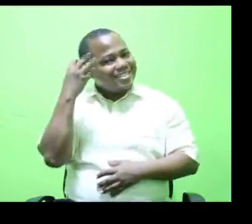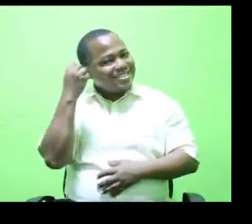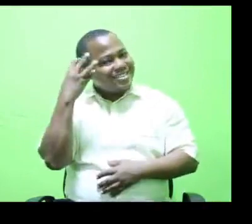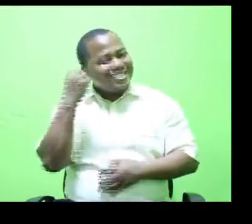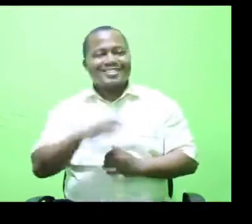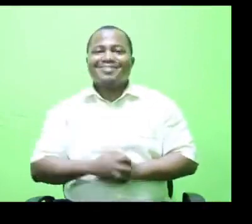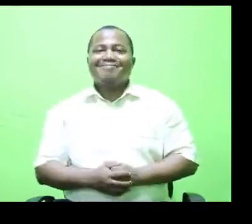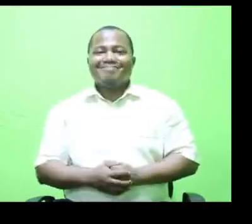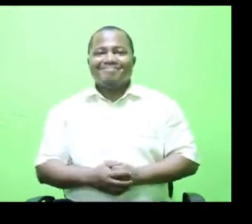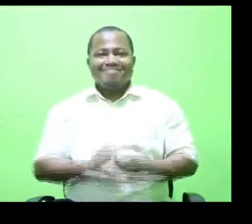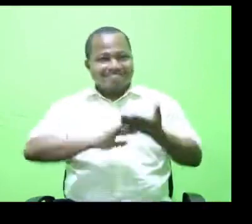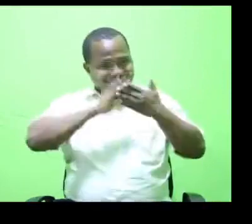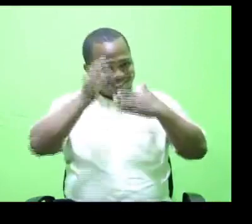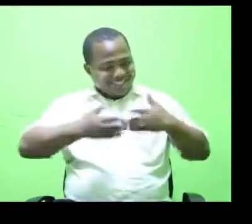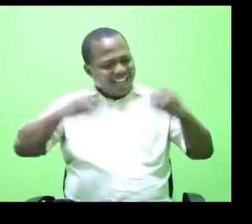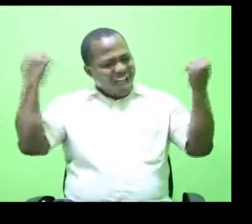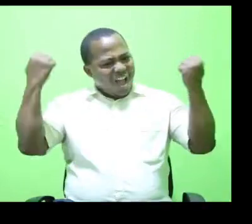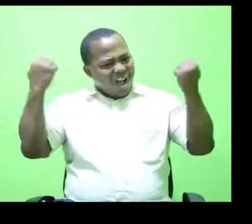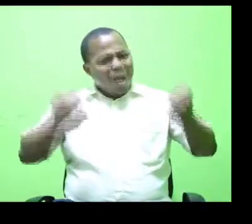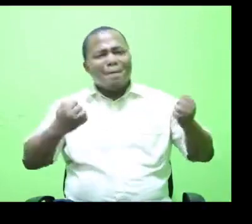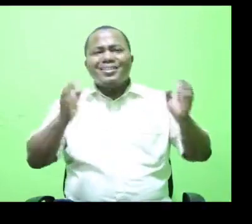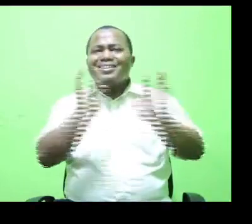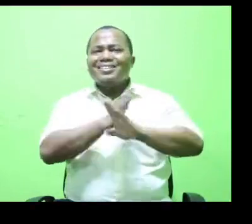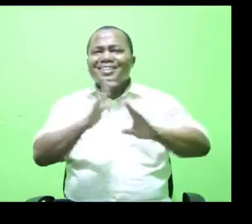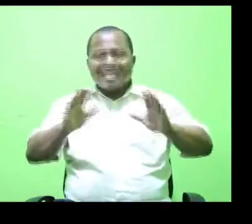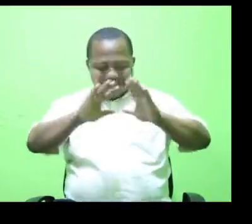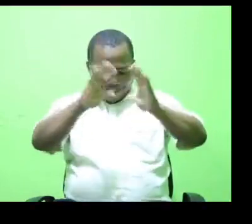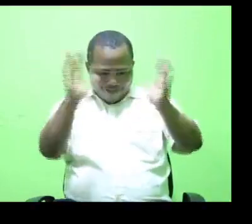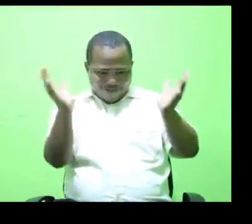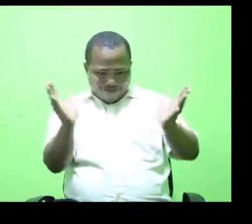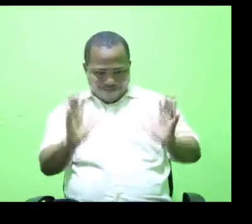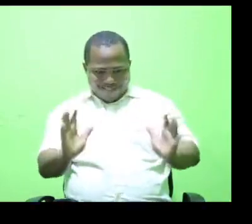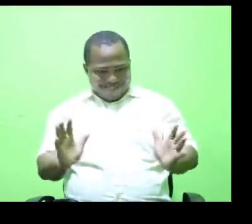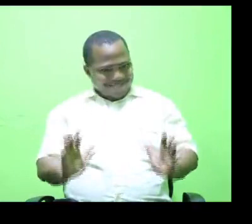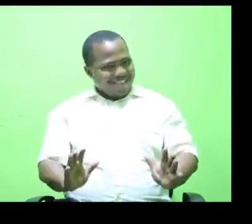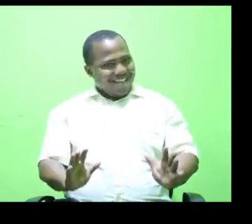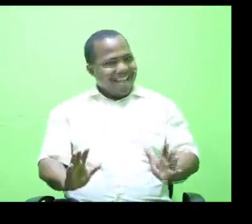A complete state of physical,